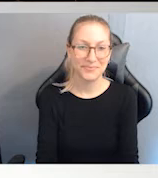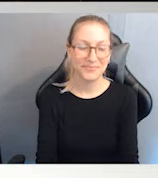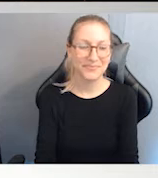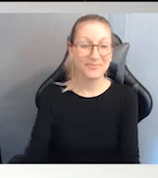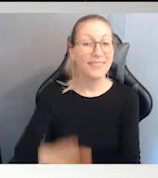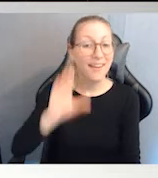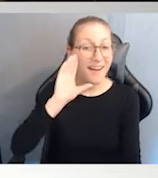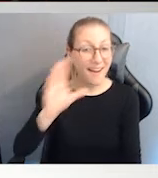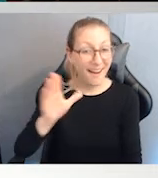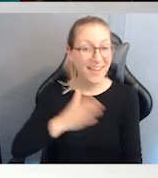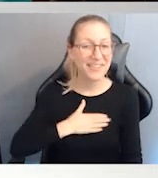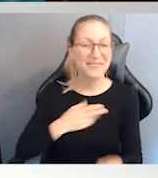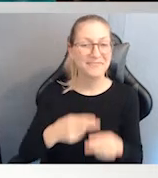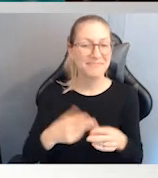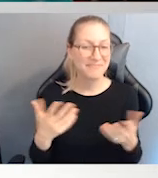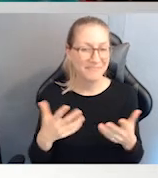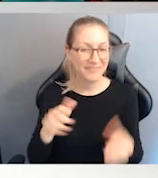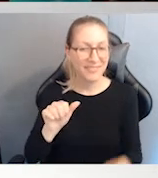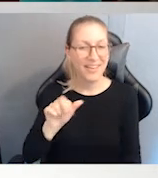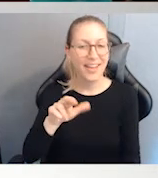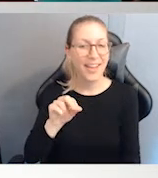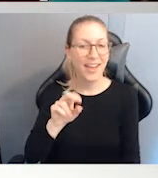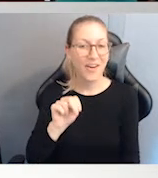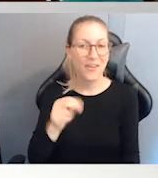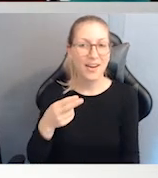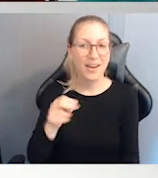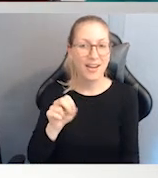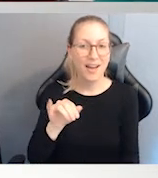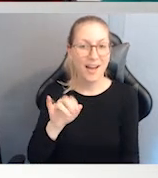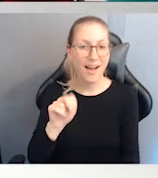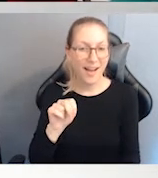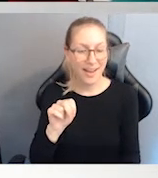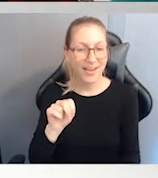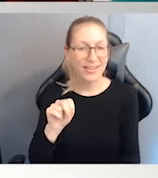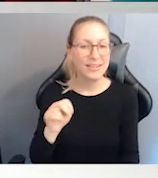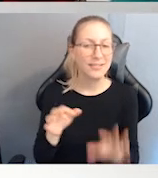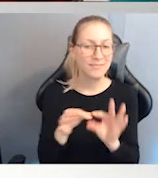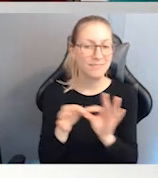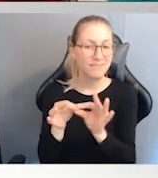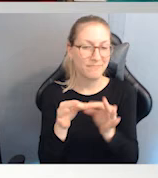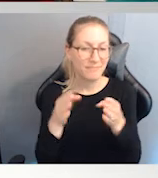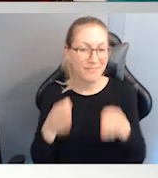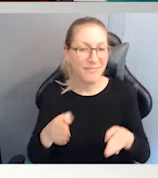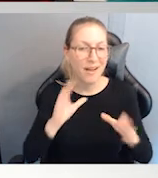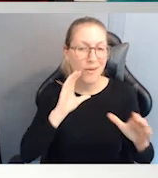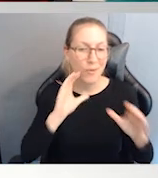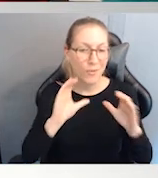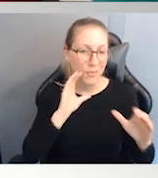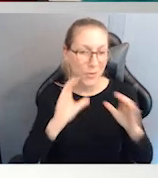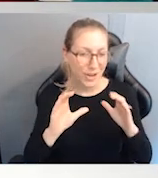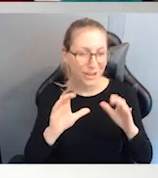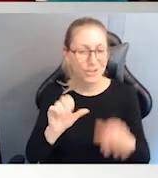Hi, my name is Erin Hine. I am the communication coordinator of Sufi.